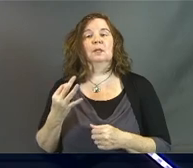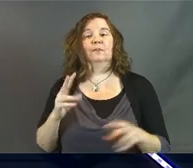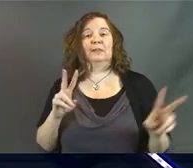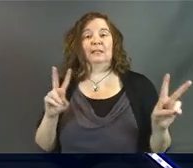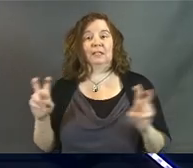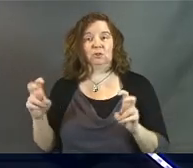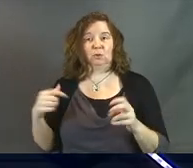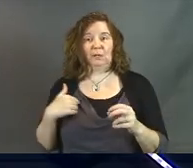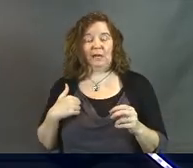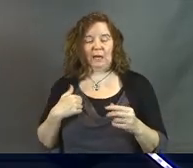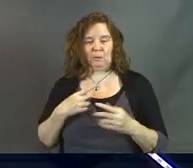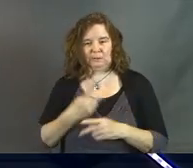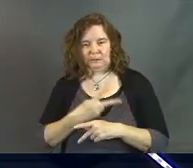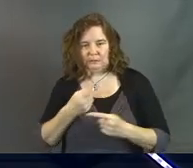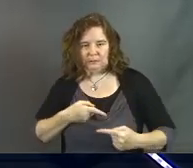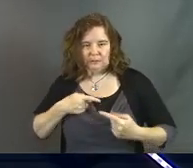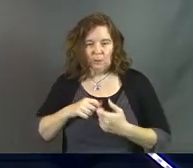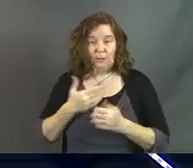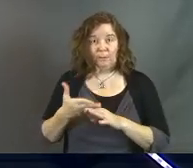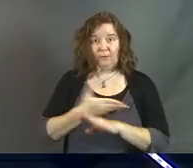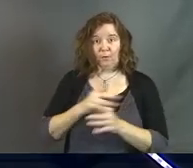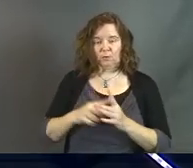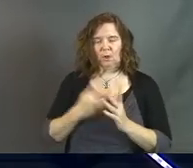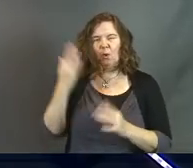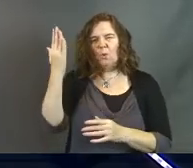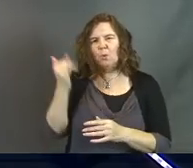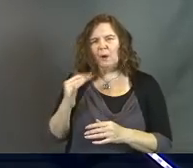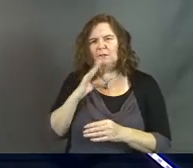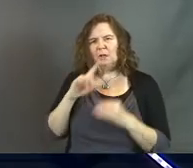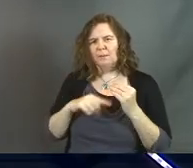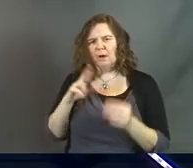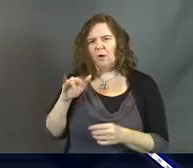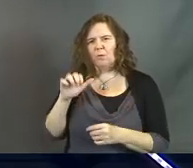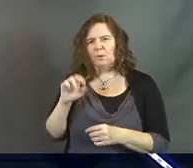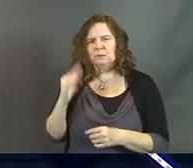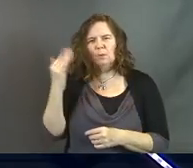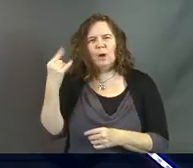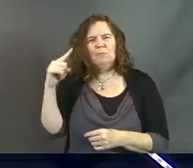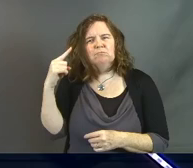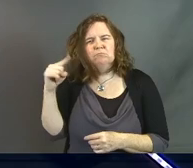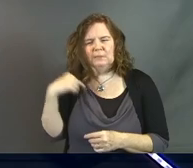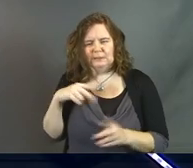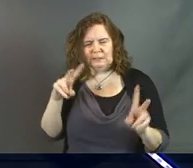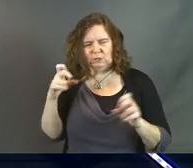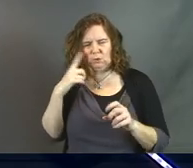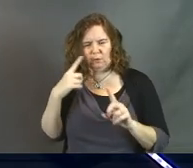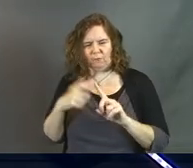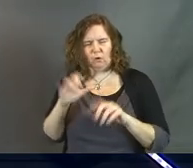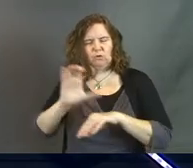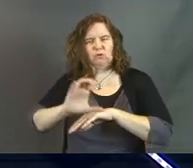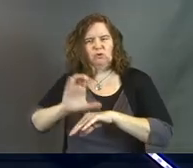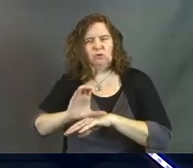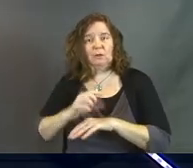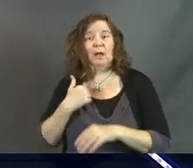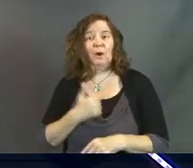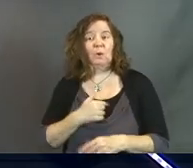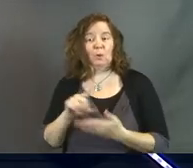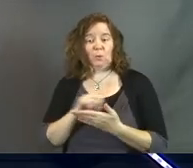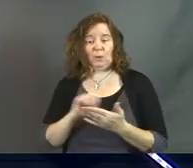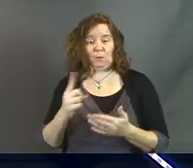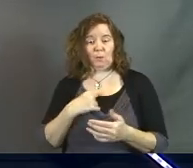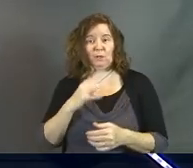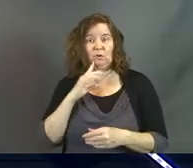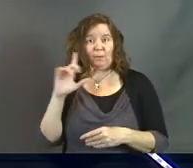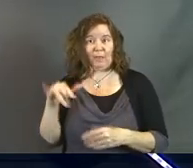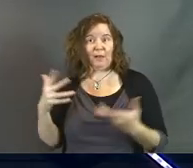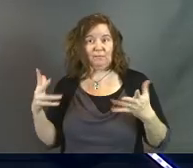One of the issues that I was wrestling with before we started this series is, why talk about racism? Why is this an issue for the church? And week one, we